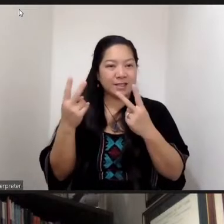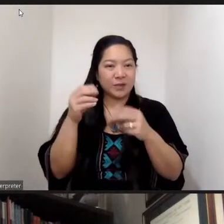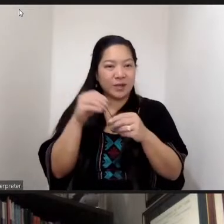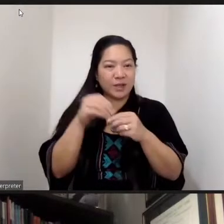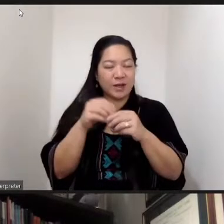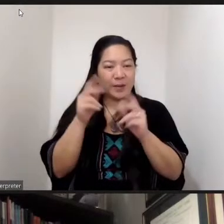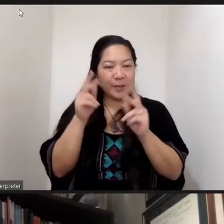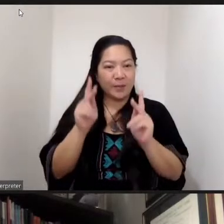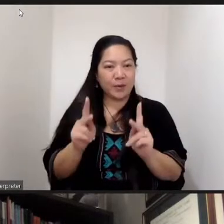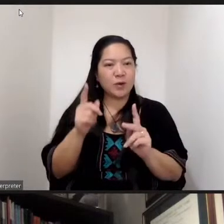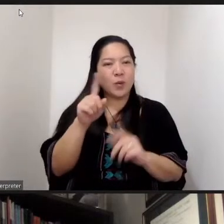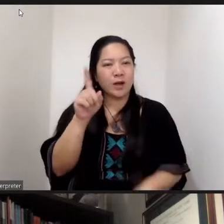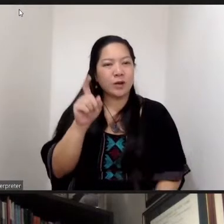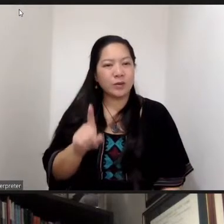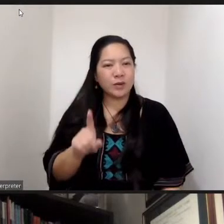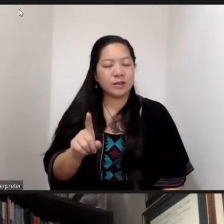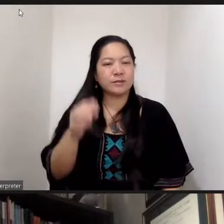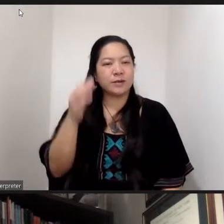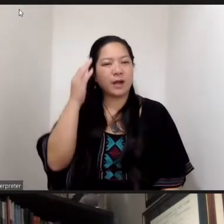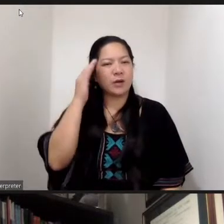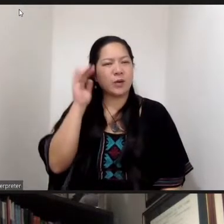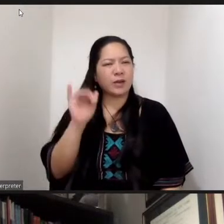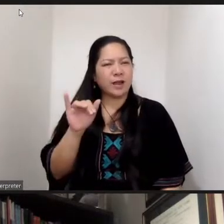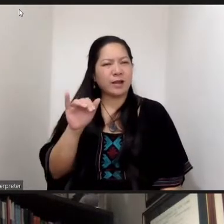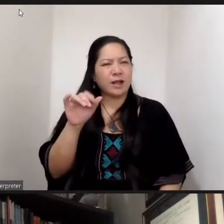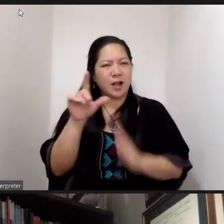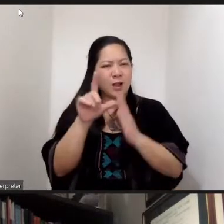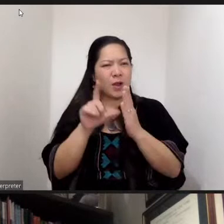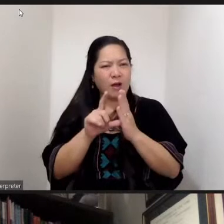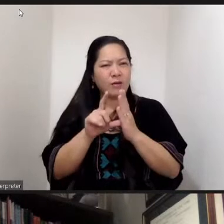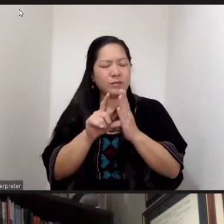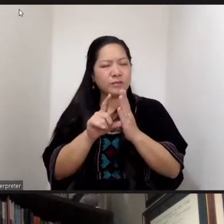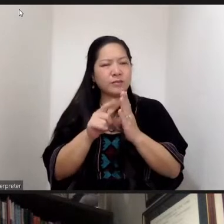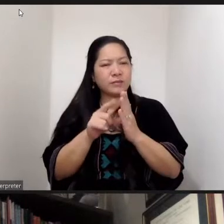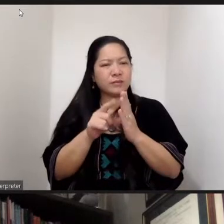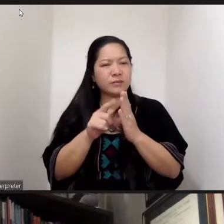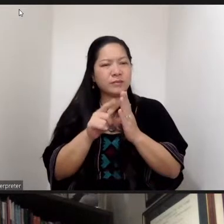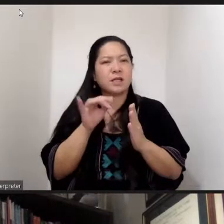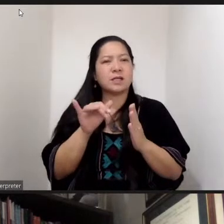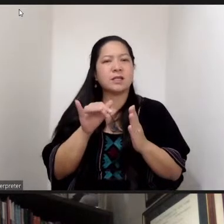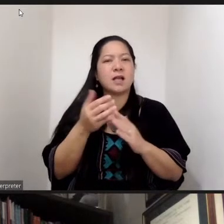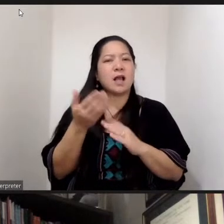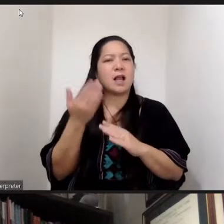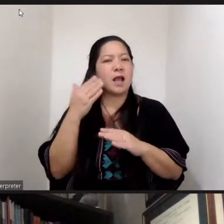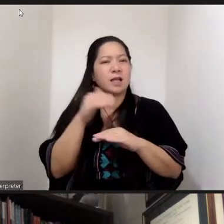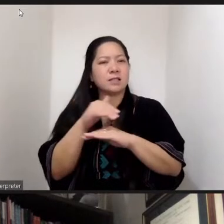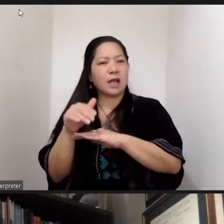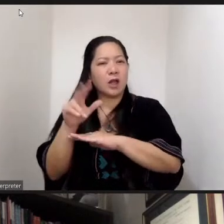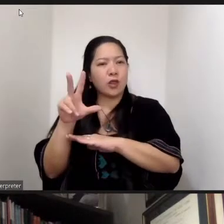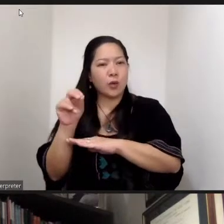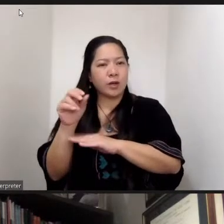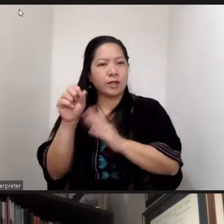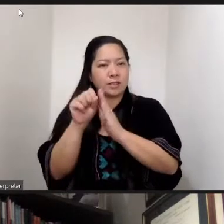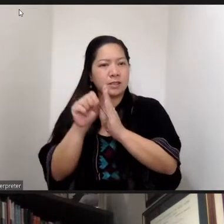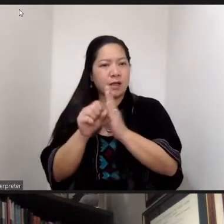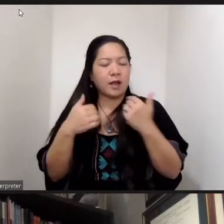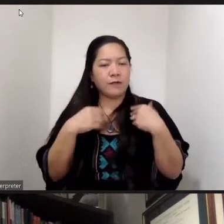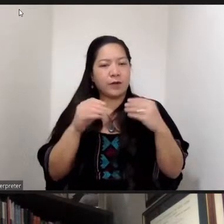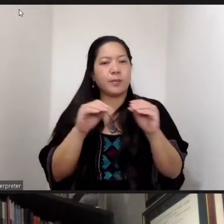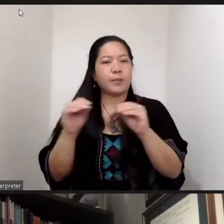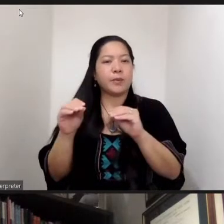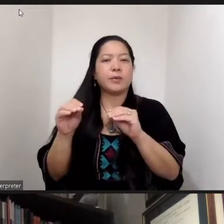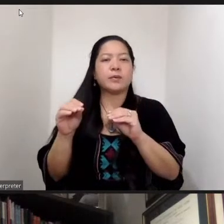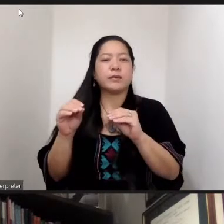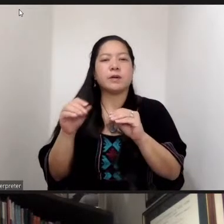Governor, one question. I know in the executive order issued last night, it does state that I think something like 30 states have removed their public health emergency, but